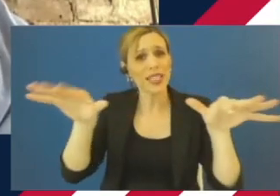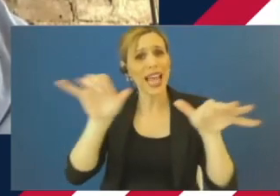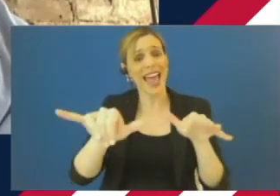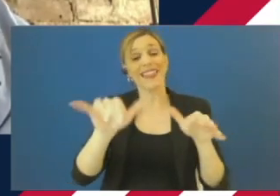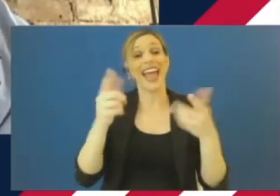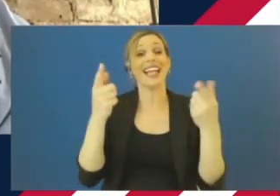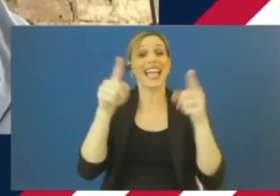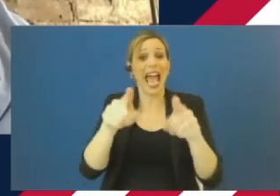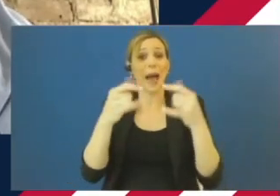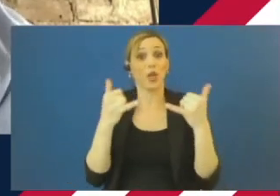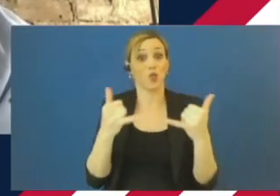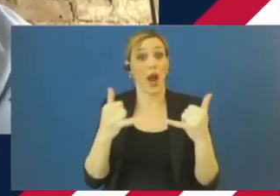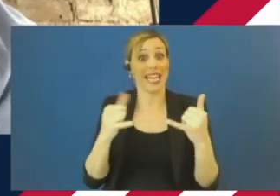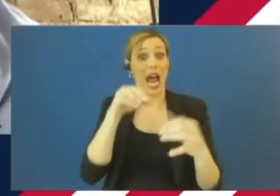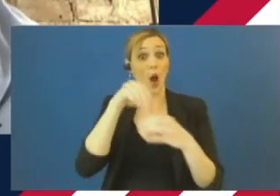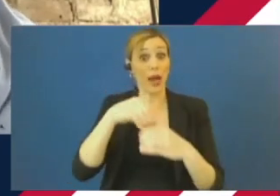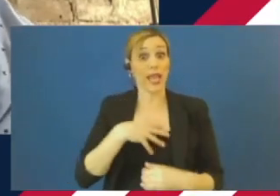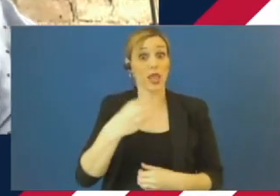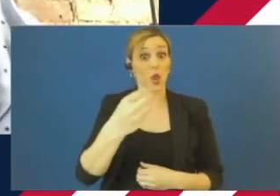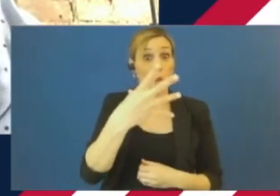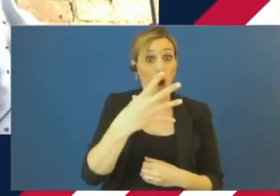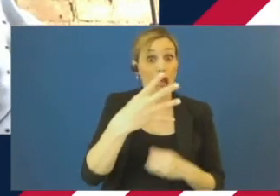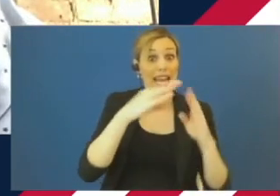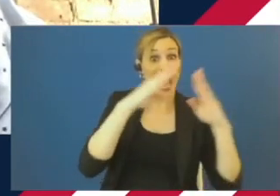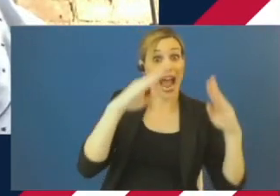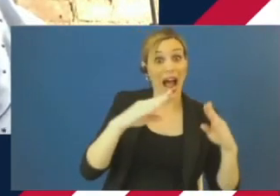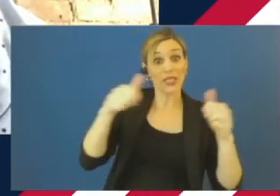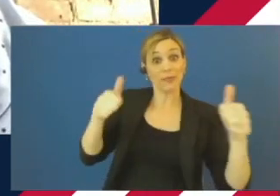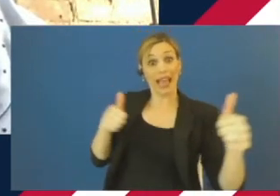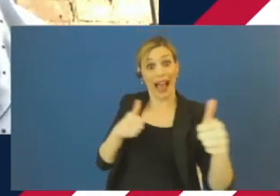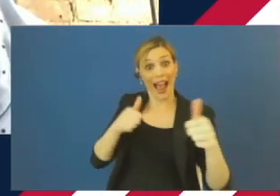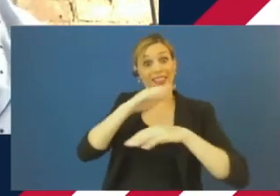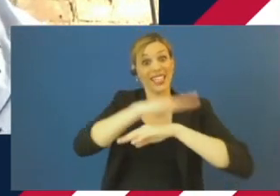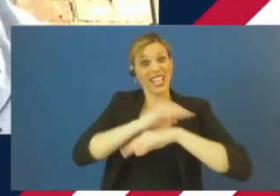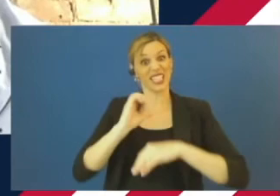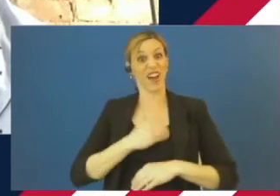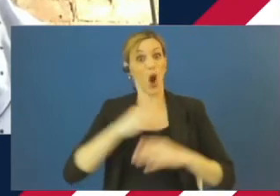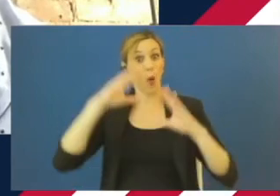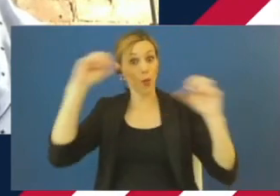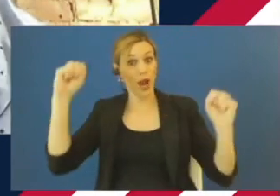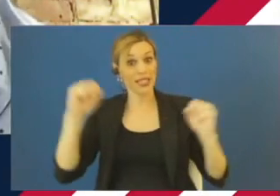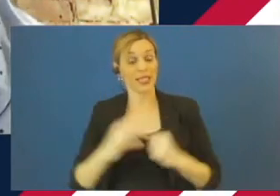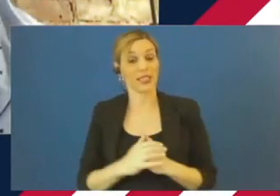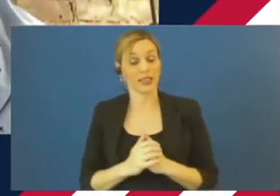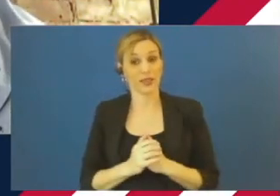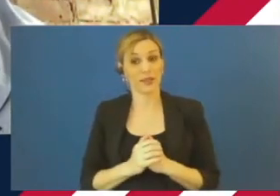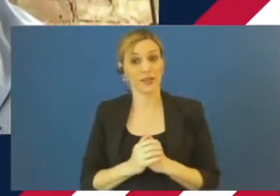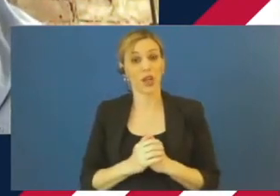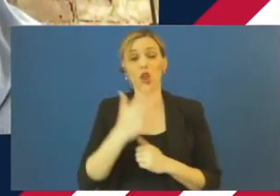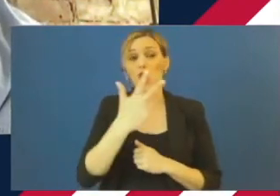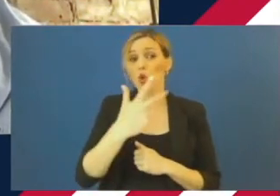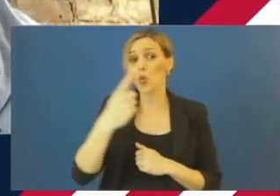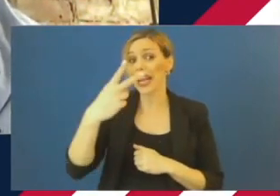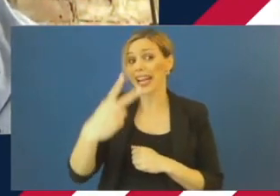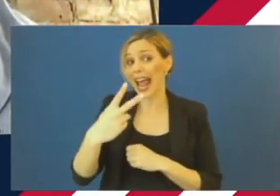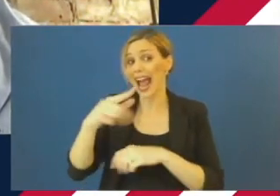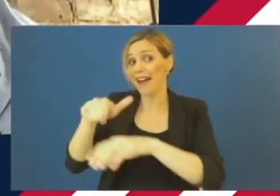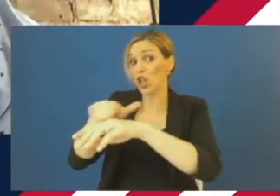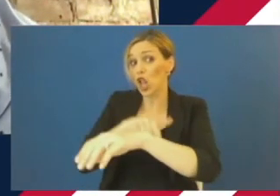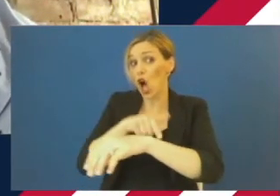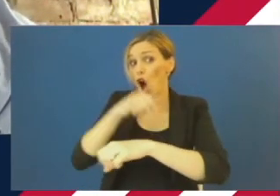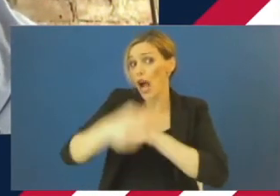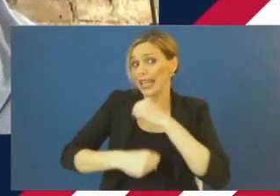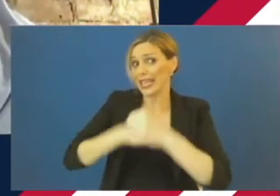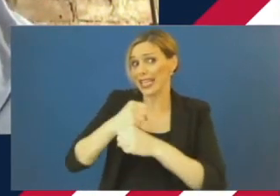desk in the Oval Office. There, for 3.5 long years, we've had a president who takes